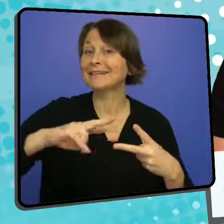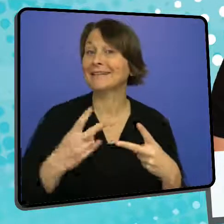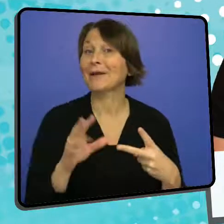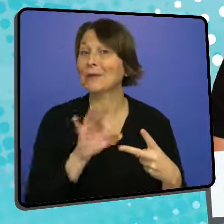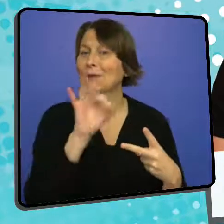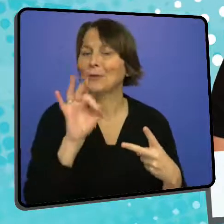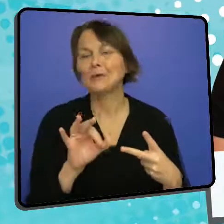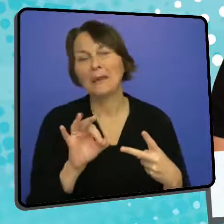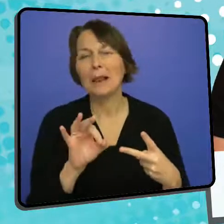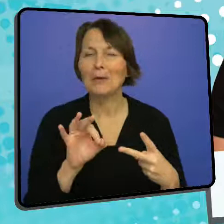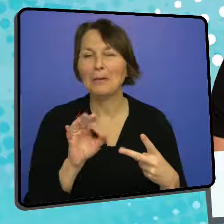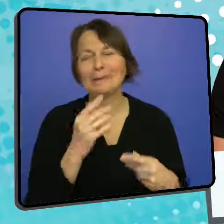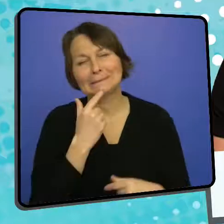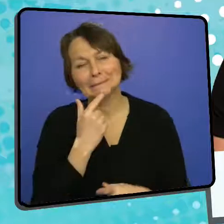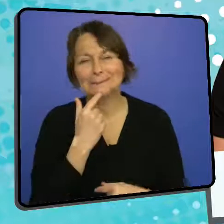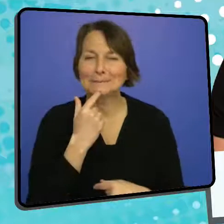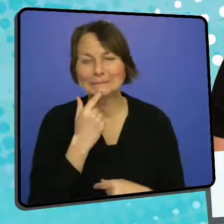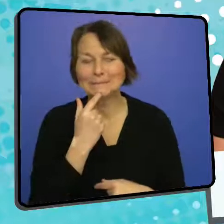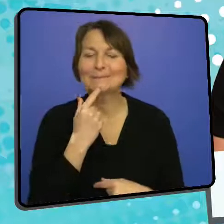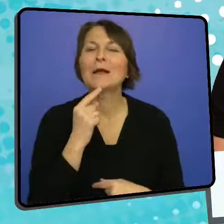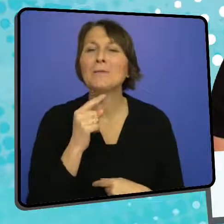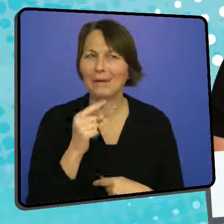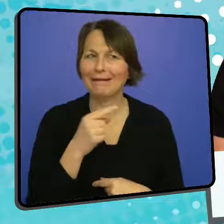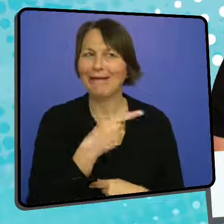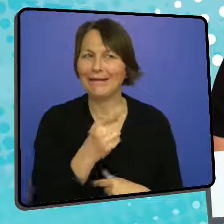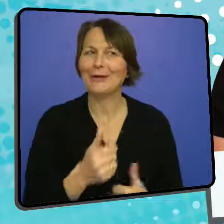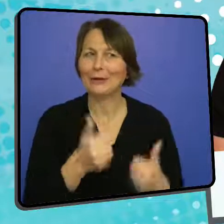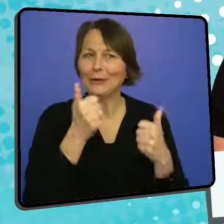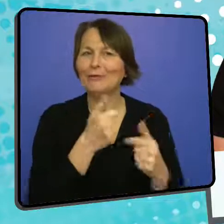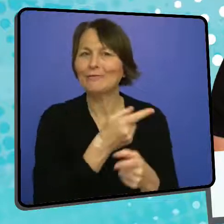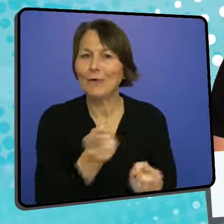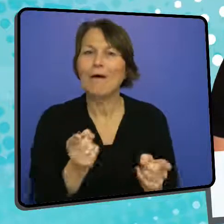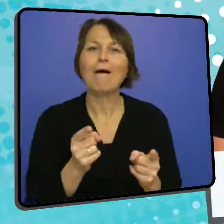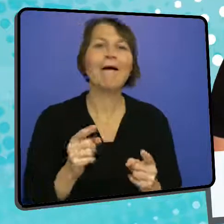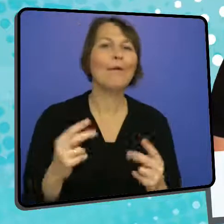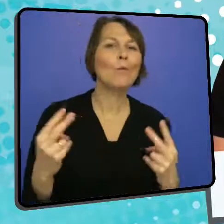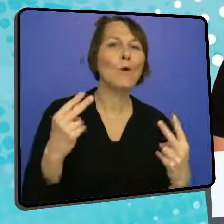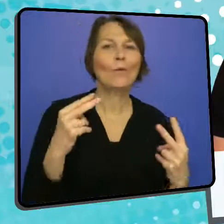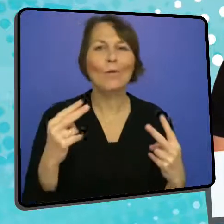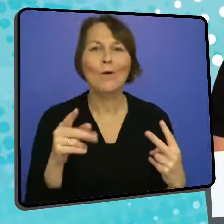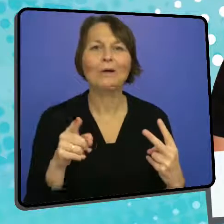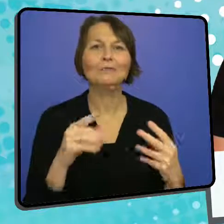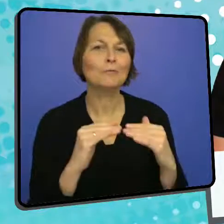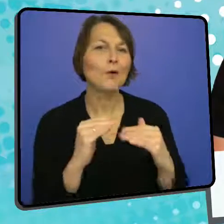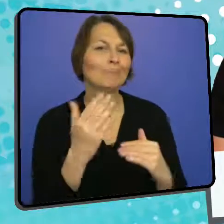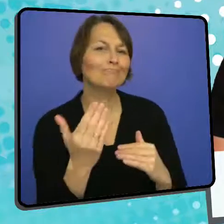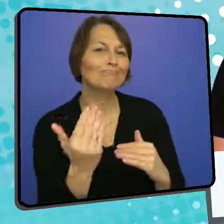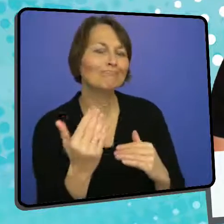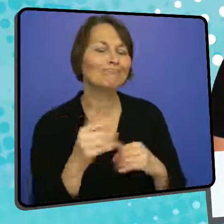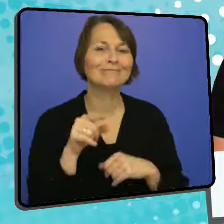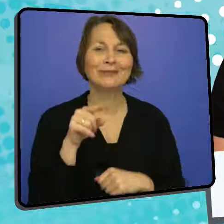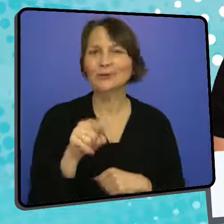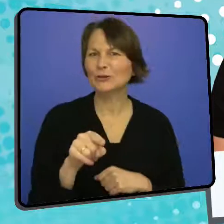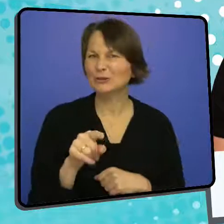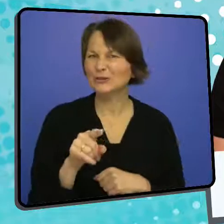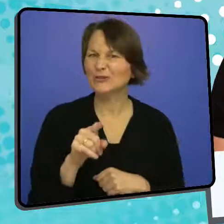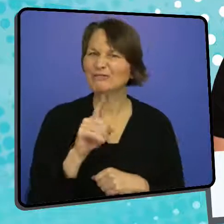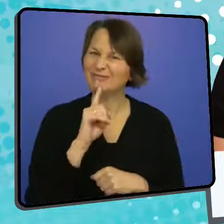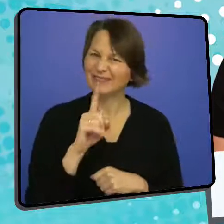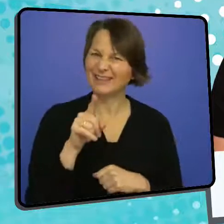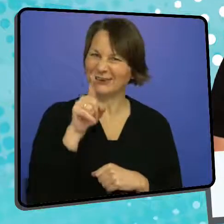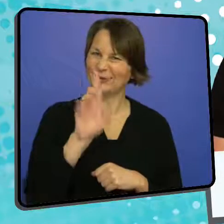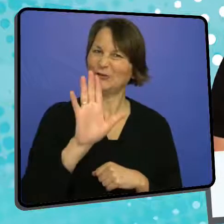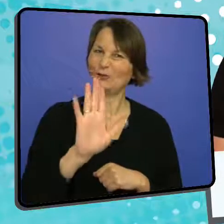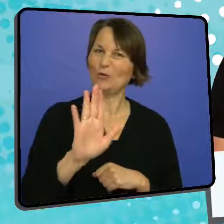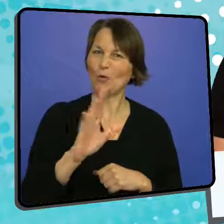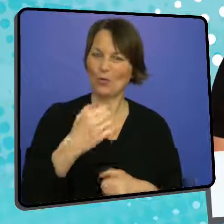but I think it tells everyone, all of our watchers, all our viewers here, kind of what it's really like to work in the